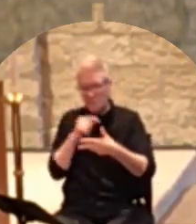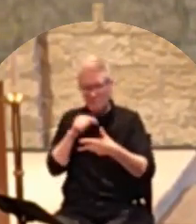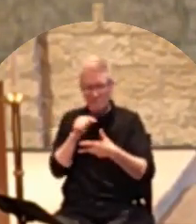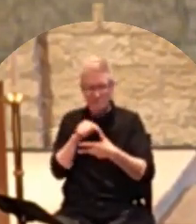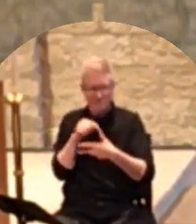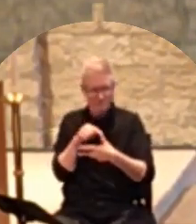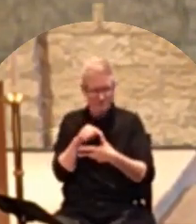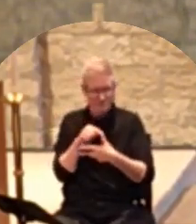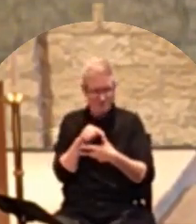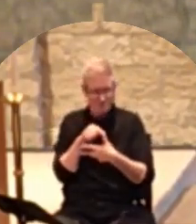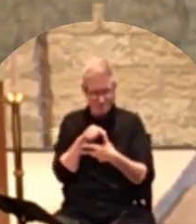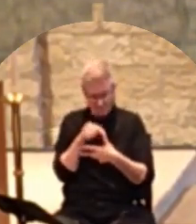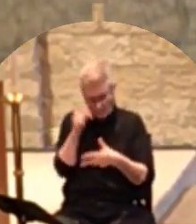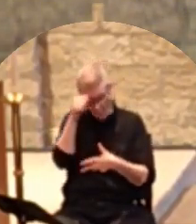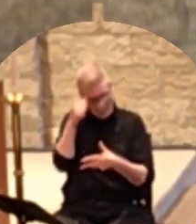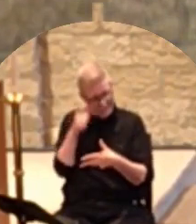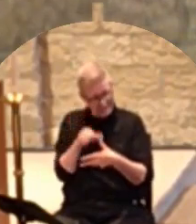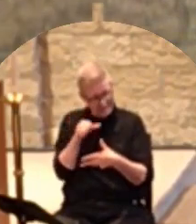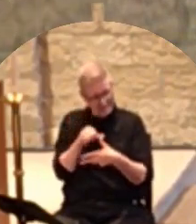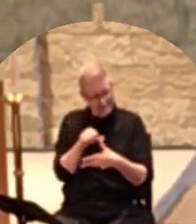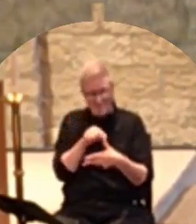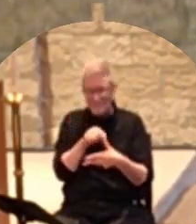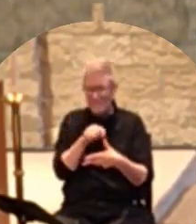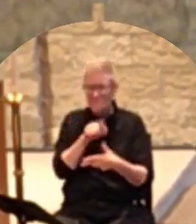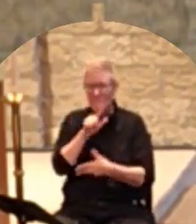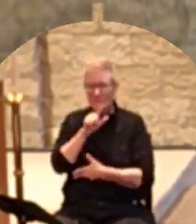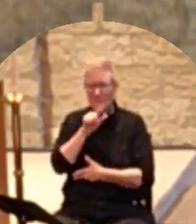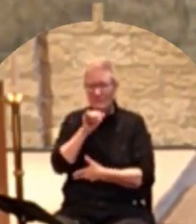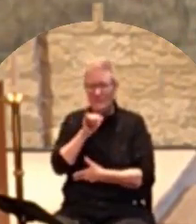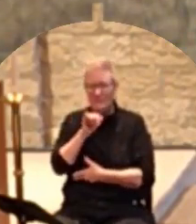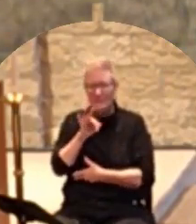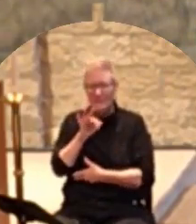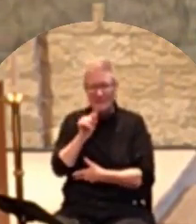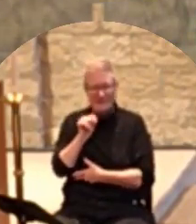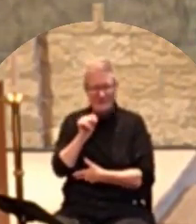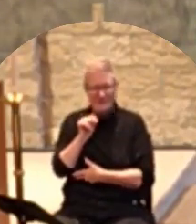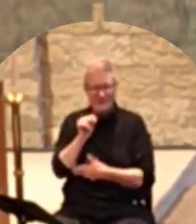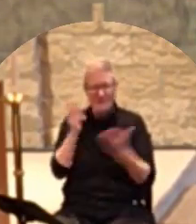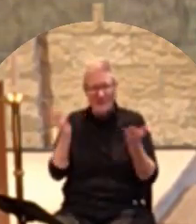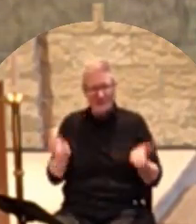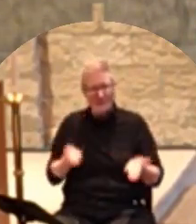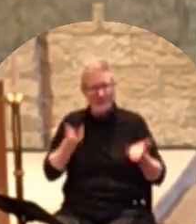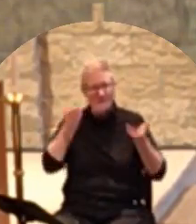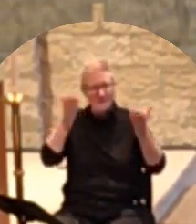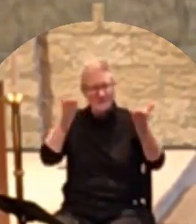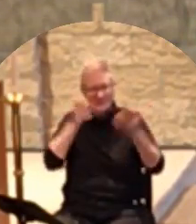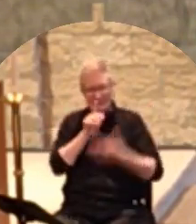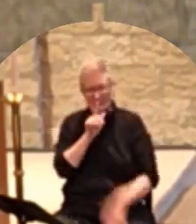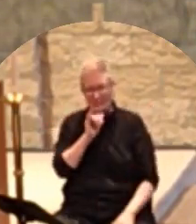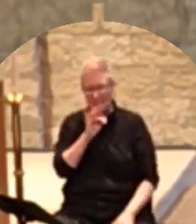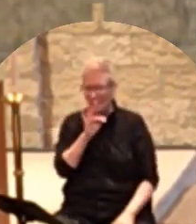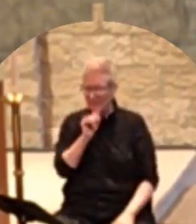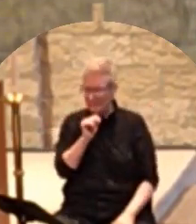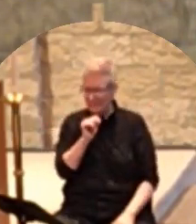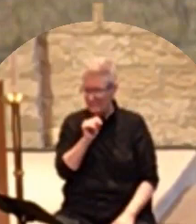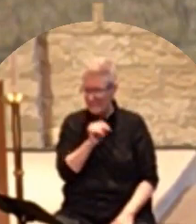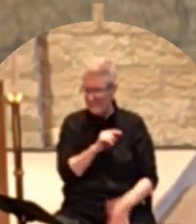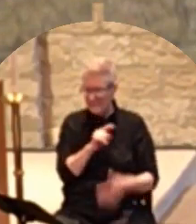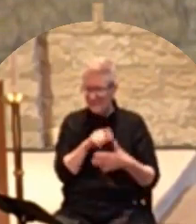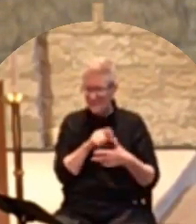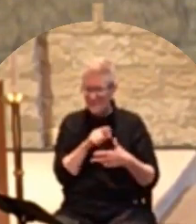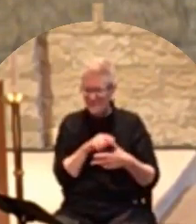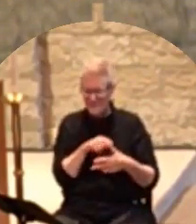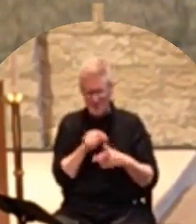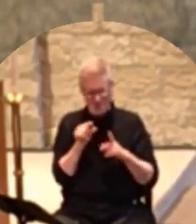word that we're to remember is lift. Lift. He reminds us how often the